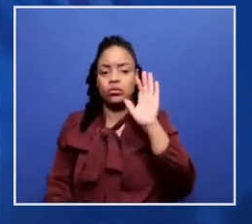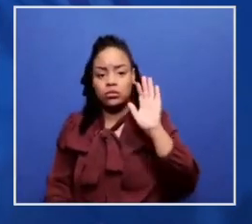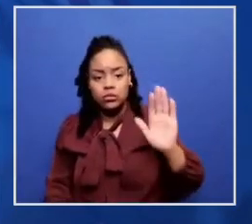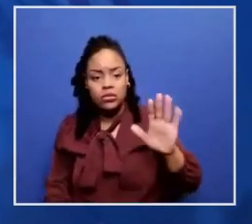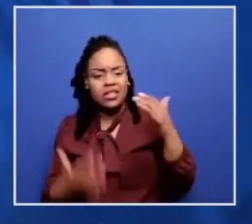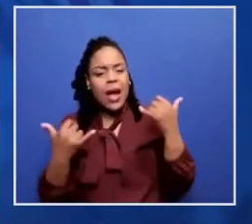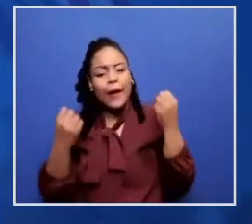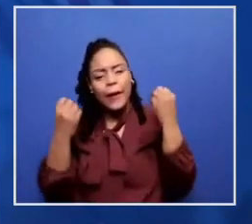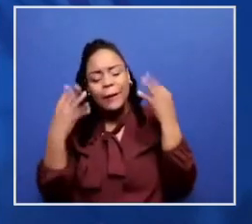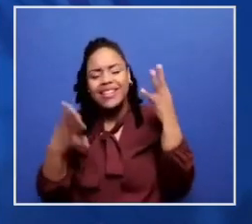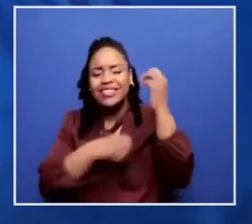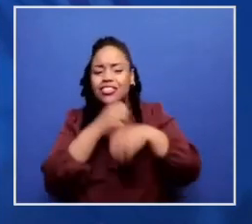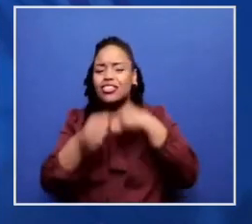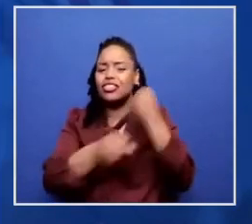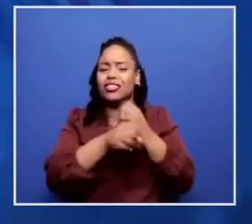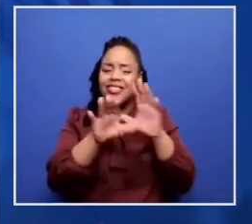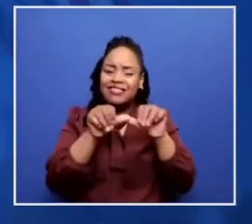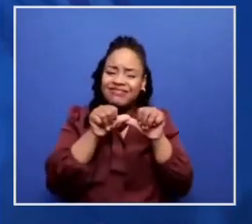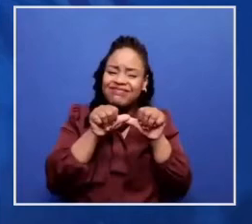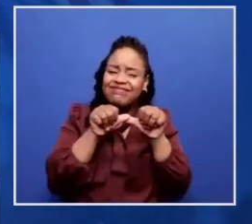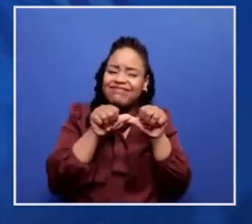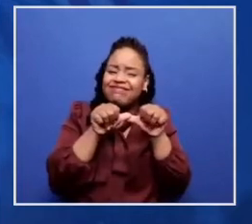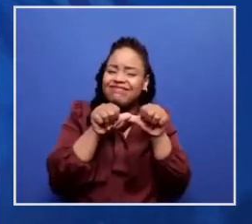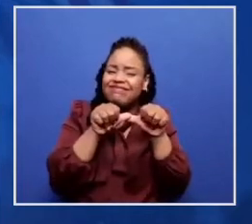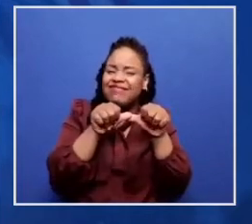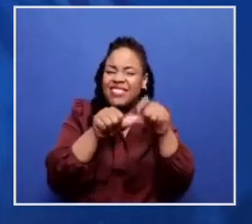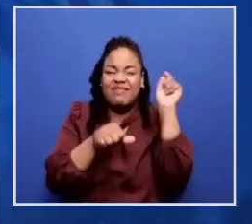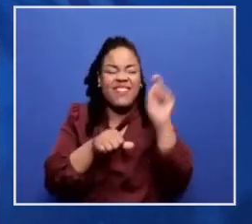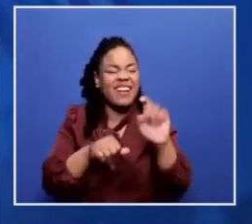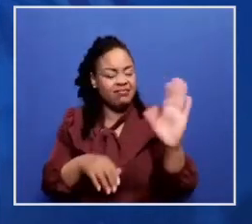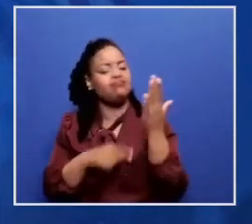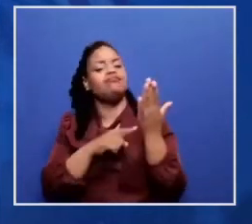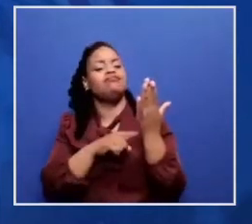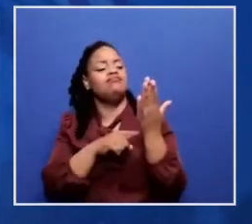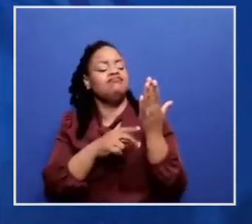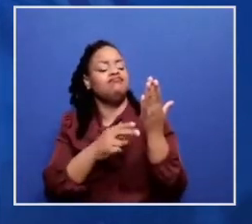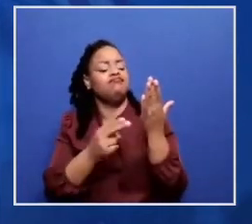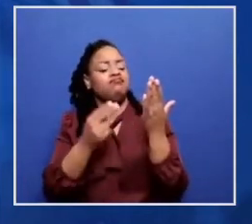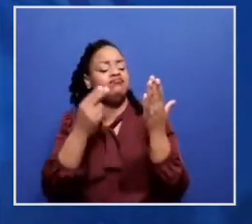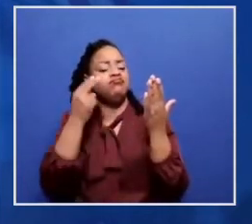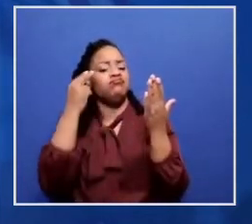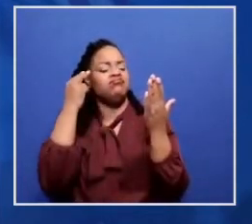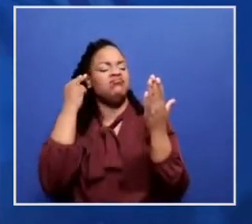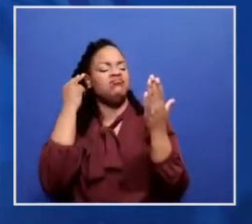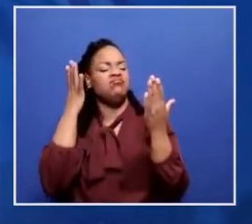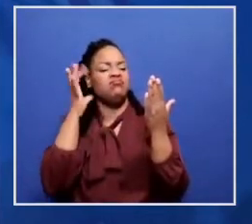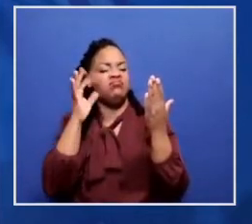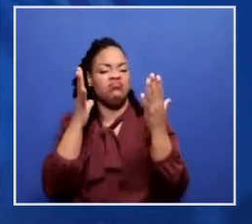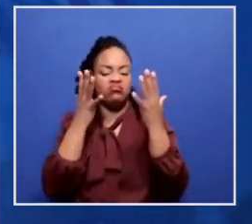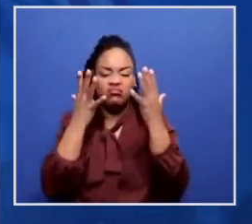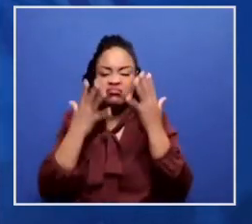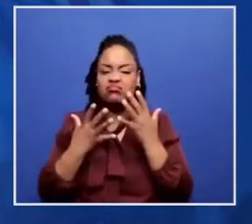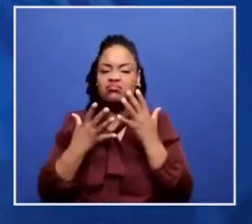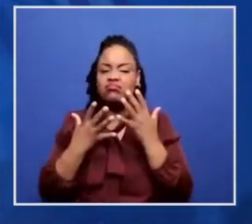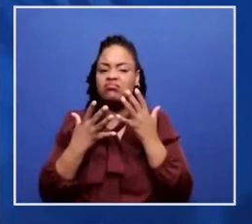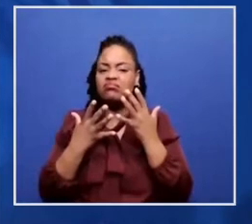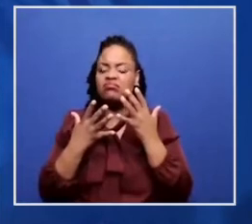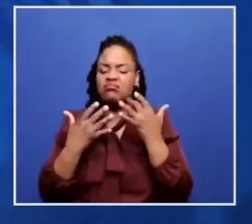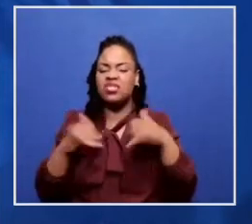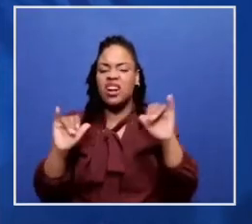and tragic fact. The Negro is still not free, though impossible it